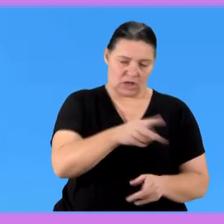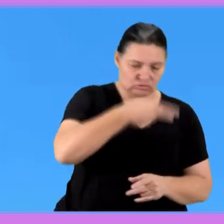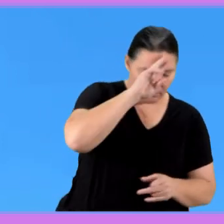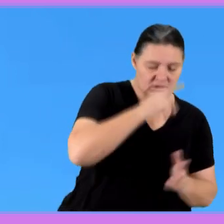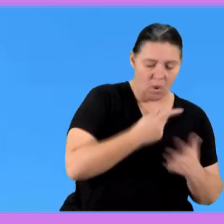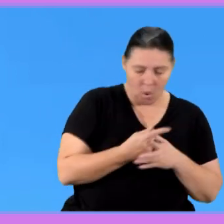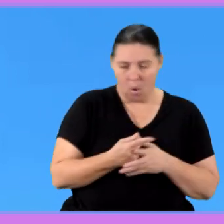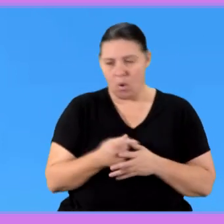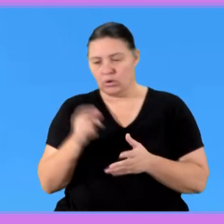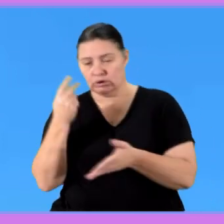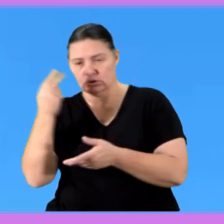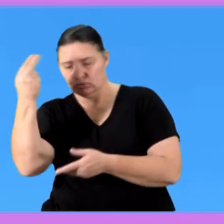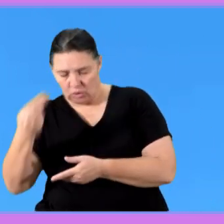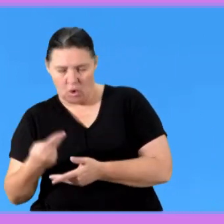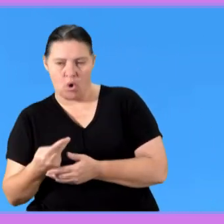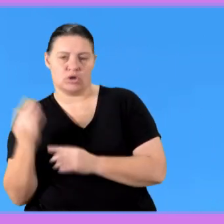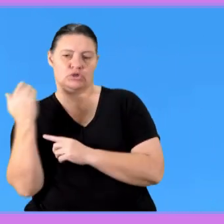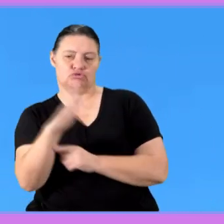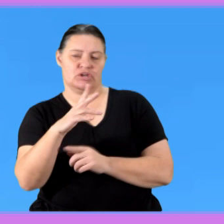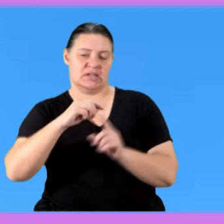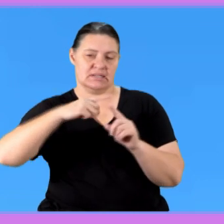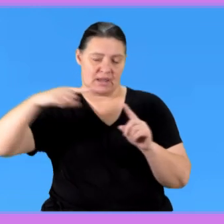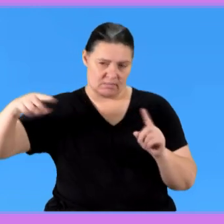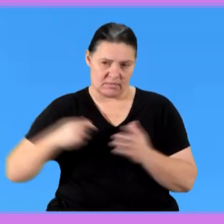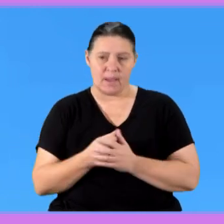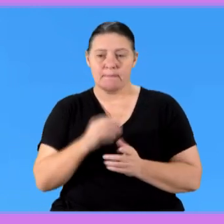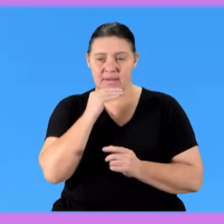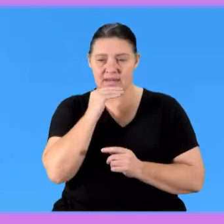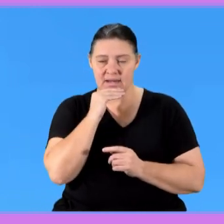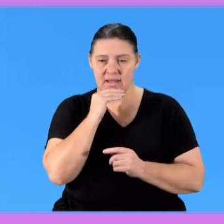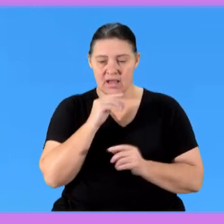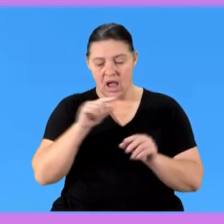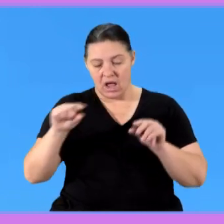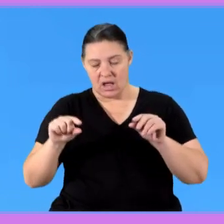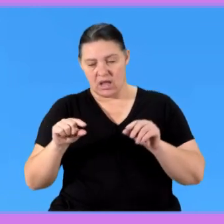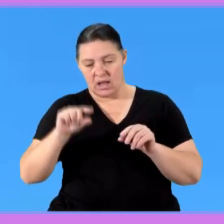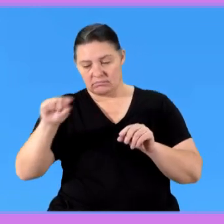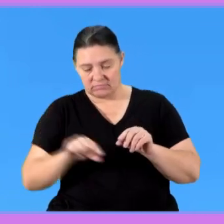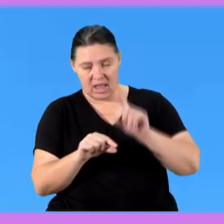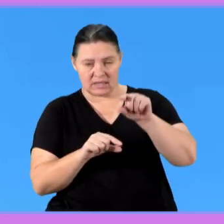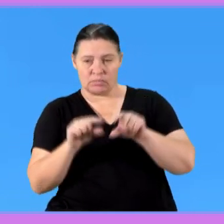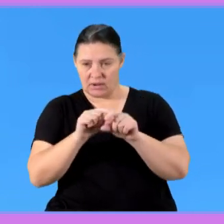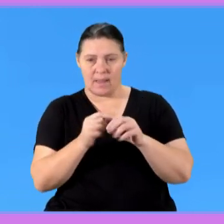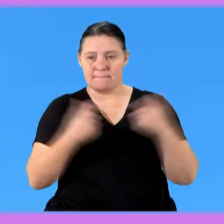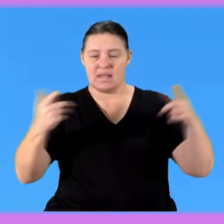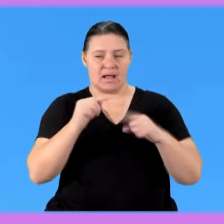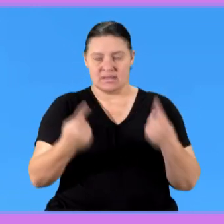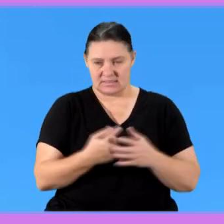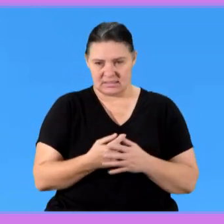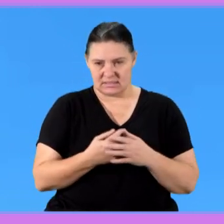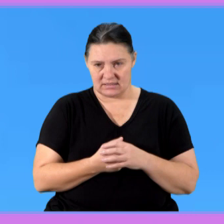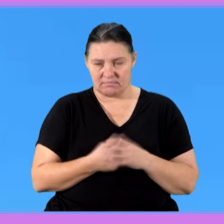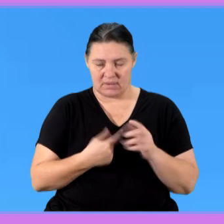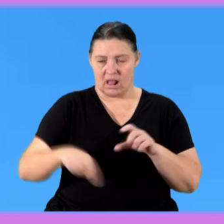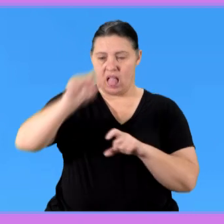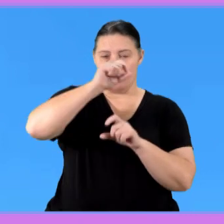diagram. What else is important? Remember that your numerator should never be bigger than your denominator. Okay?